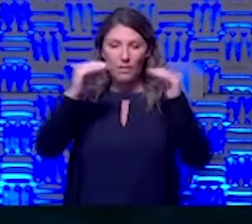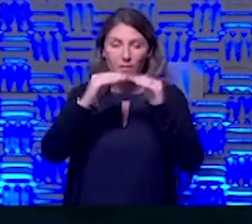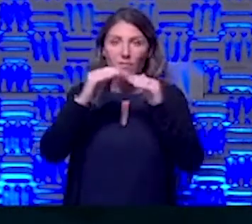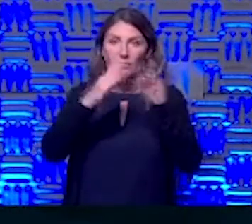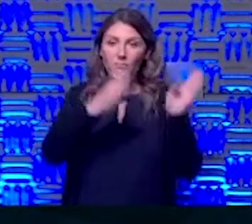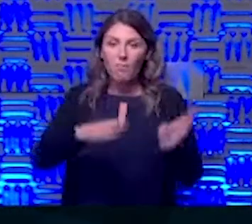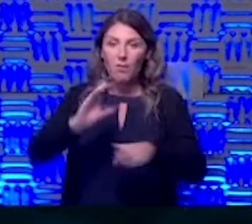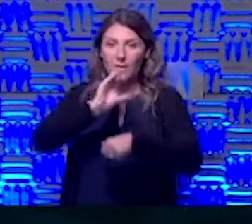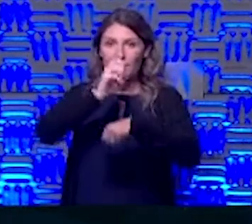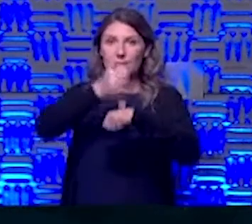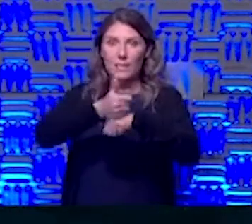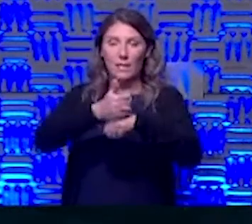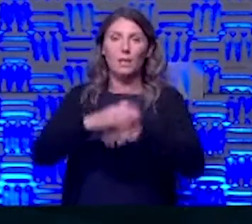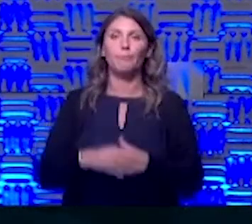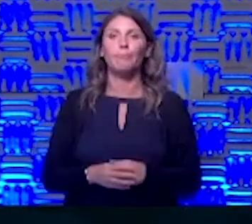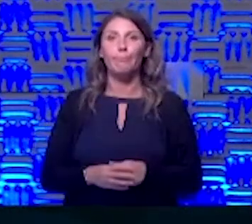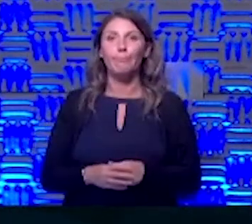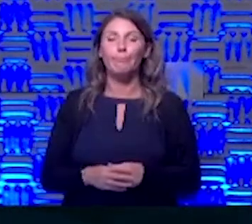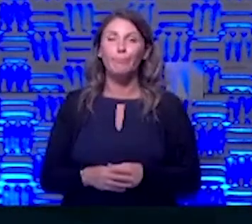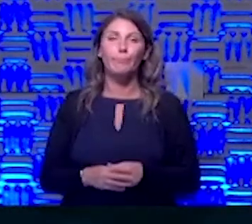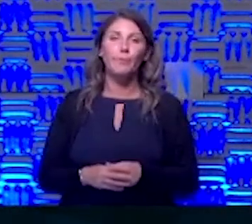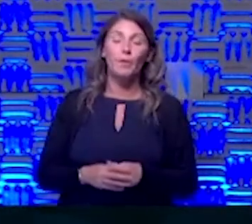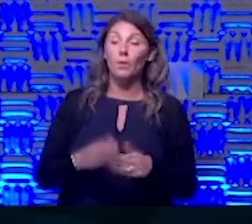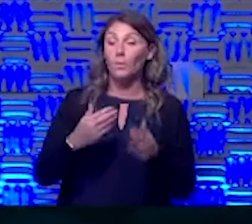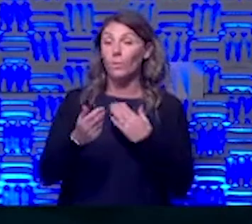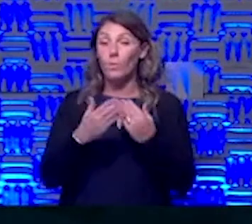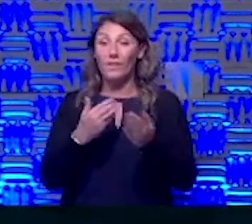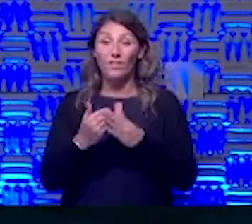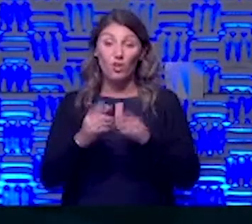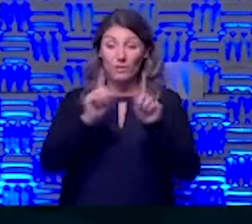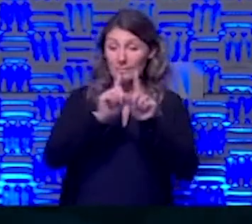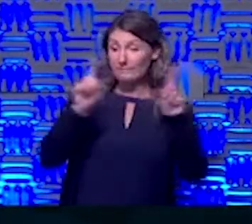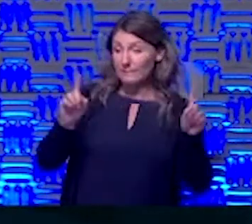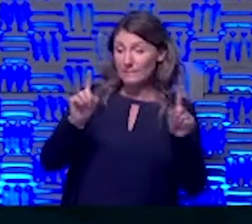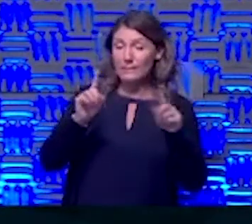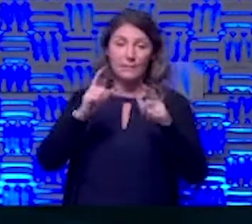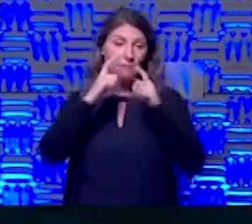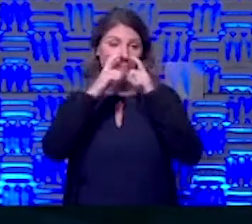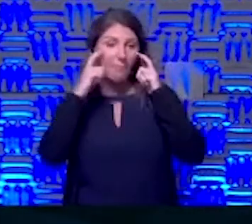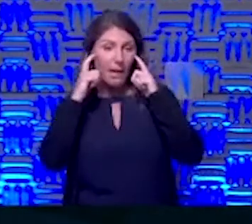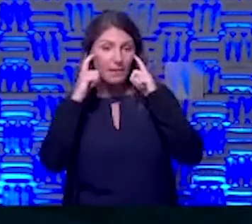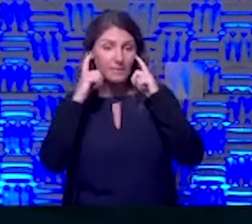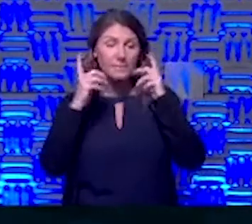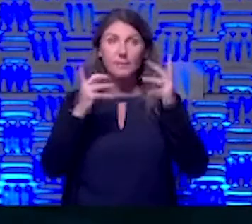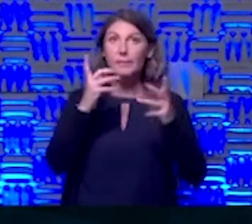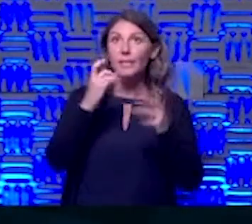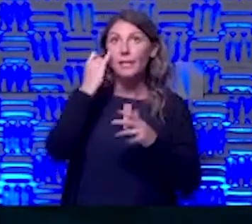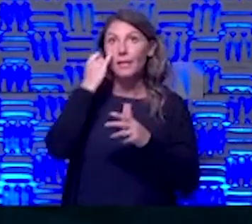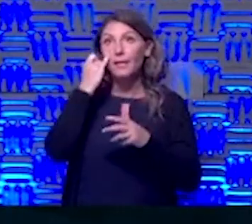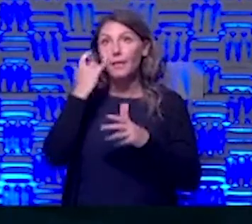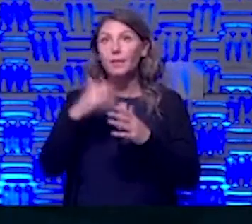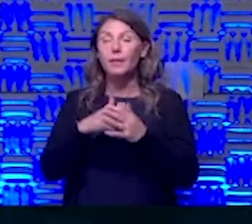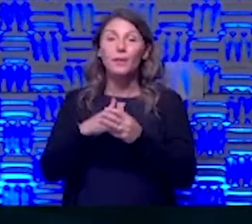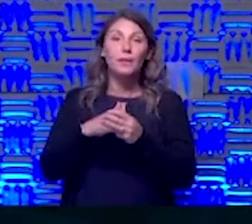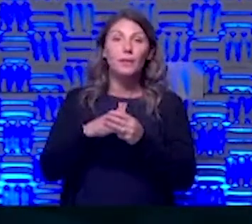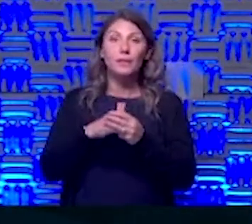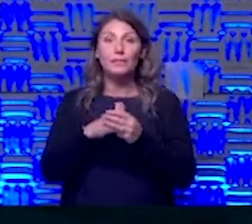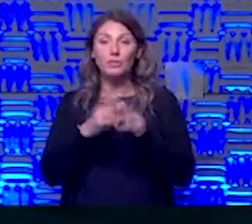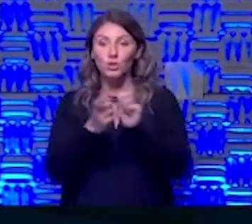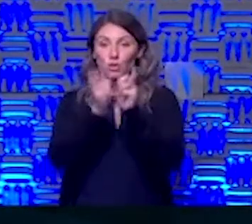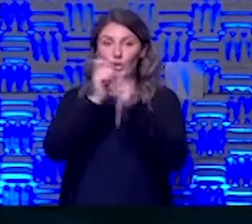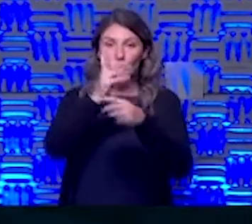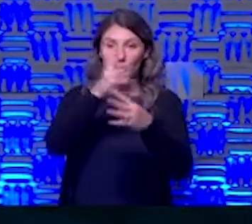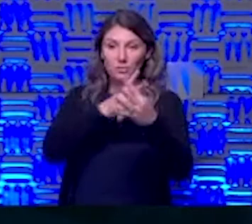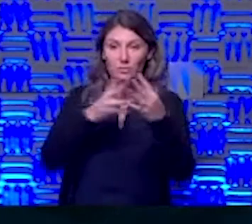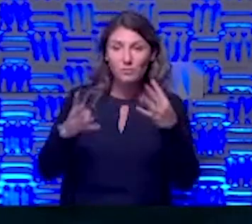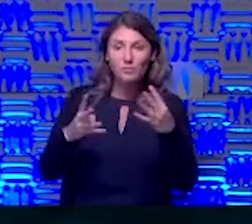to, put in place, whether it is distancing, masking, or whether we need to go to, reduced schedule and some kind of a